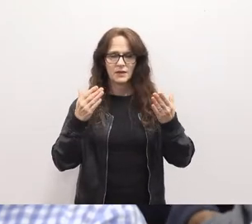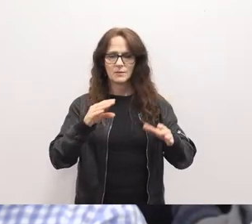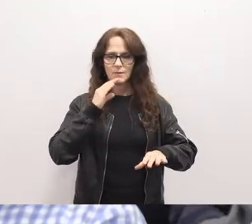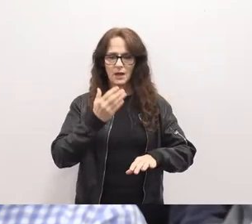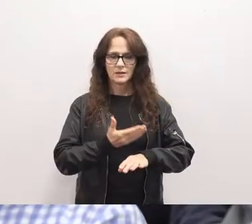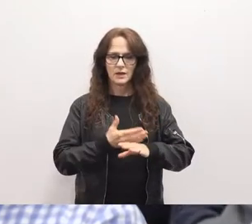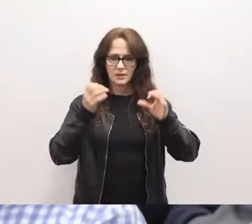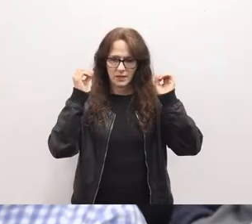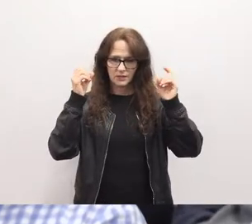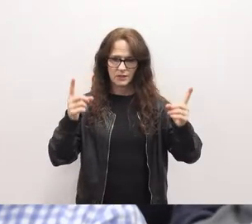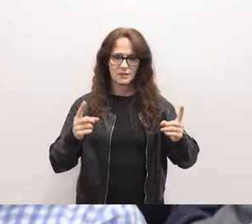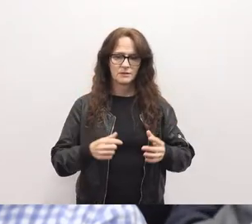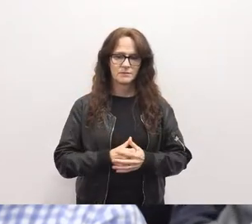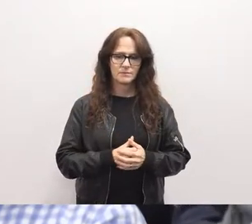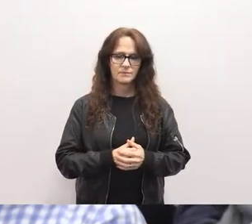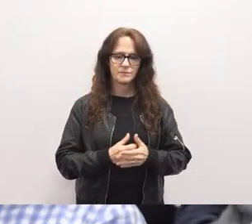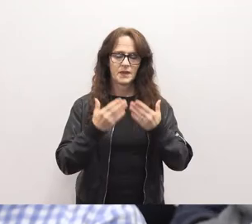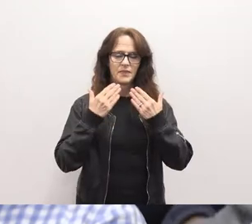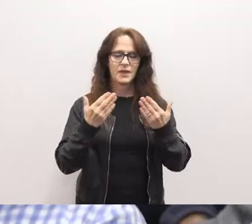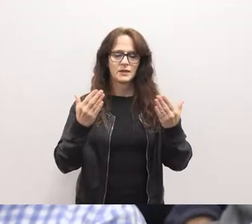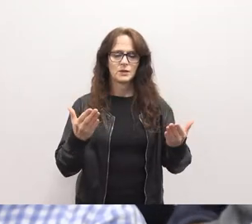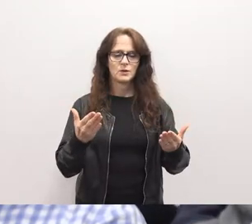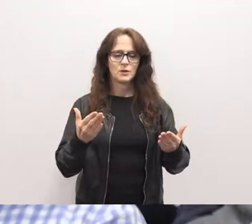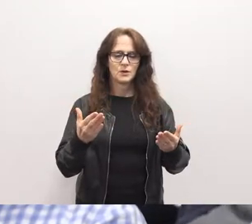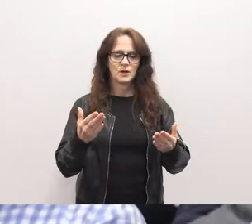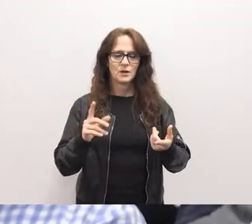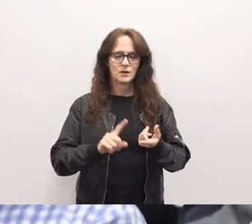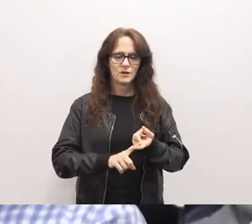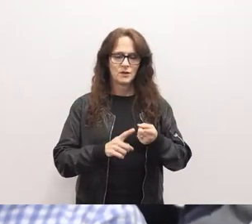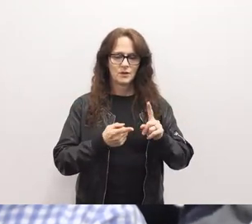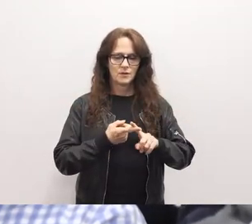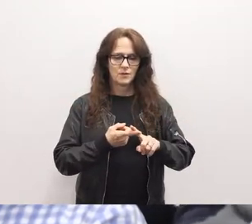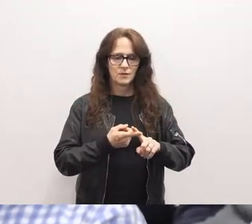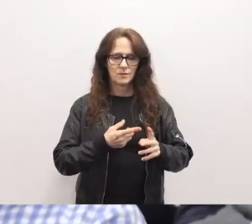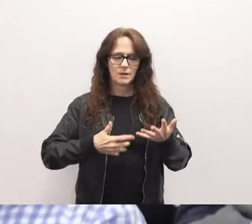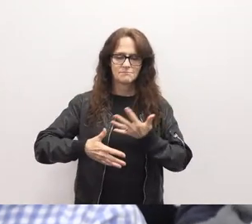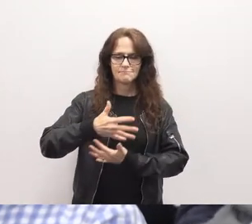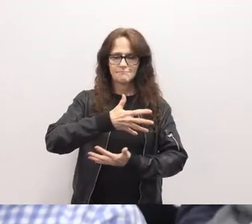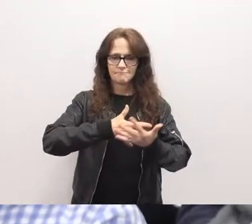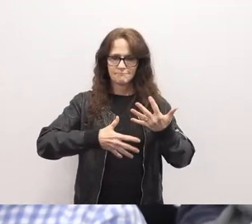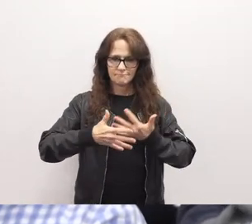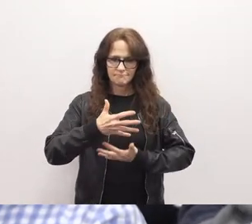daughter's education. Thank you for your fellowship and friendship.